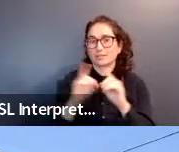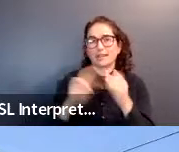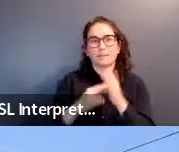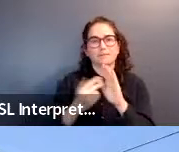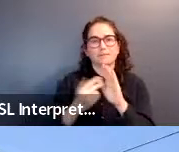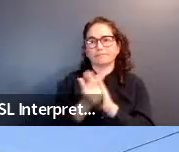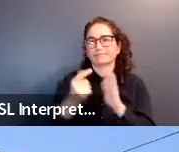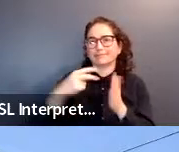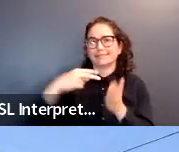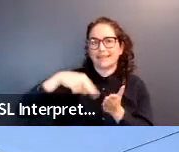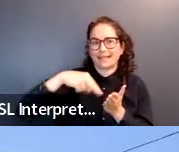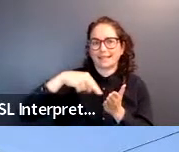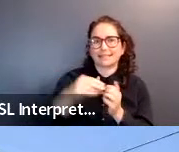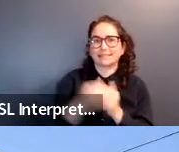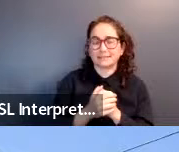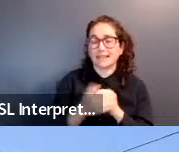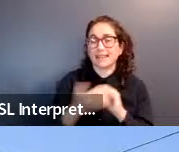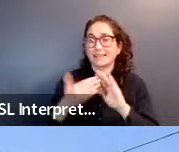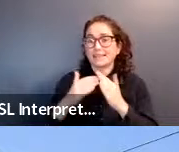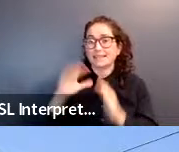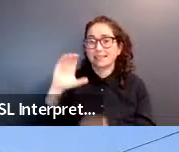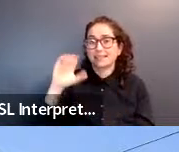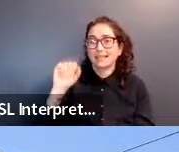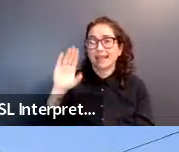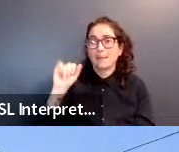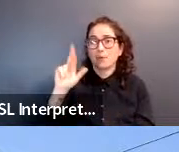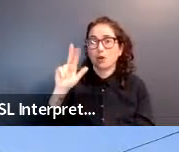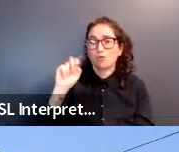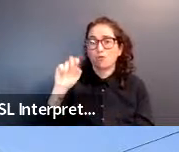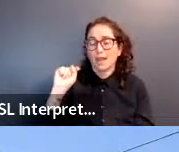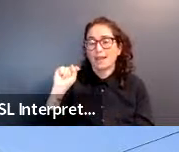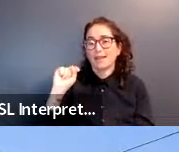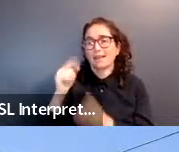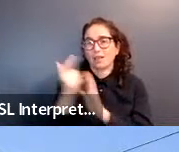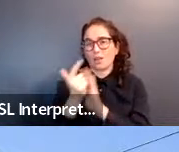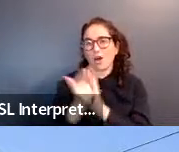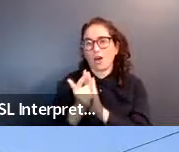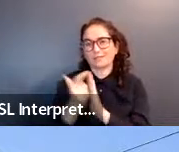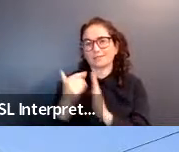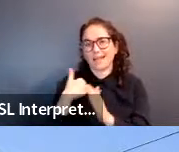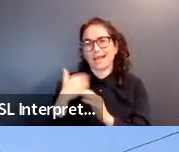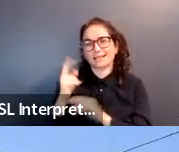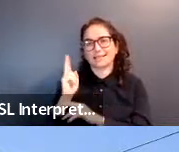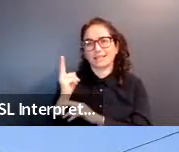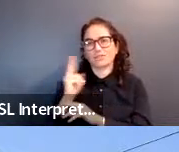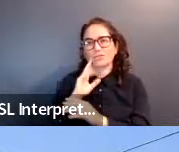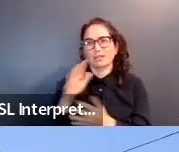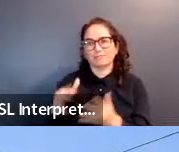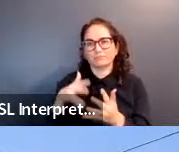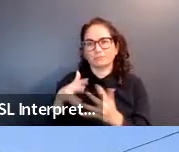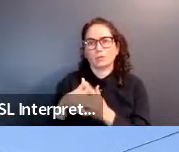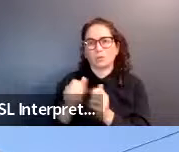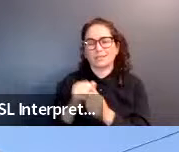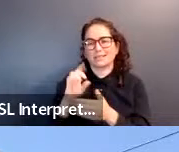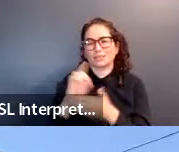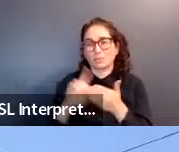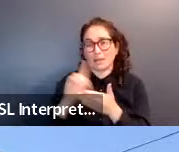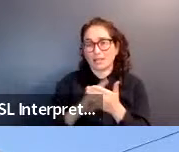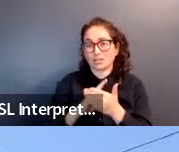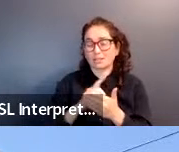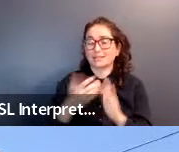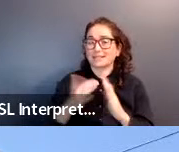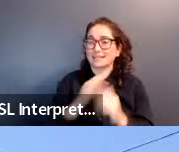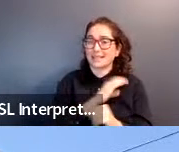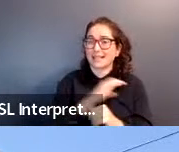any dancing. The city's cabaret laws have a history that's rooted in discrimination, and the city council had previously voted a few